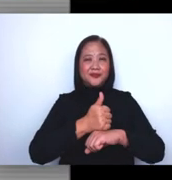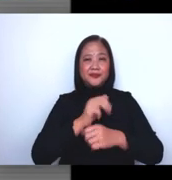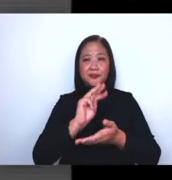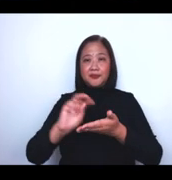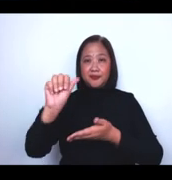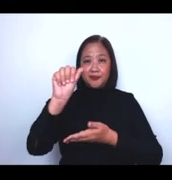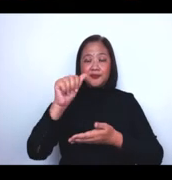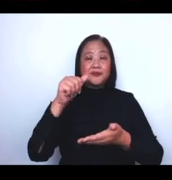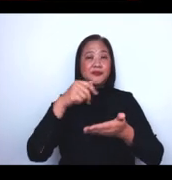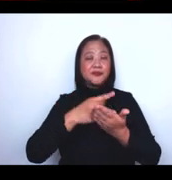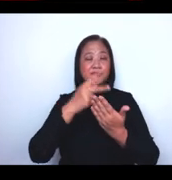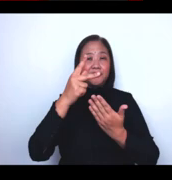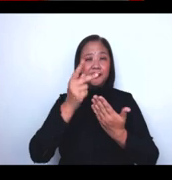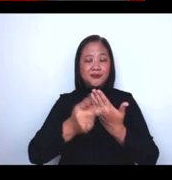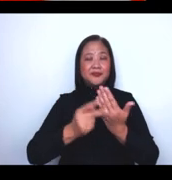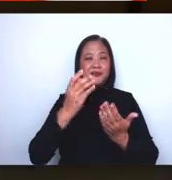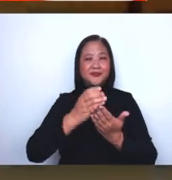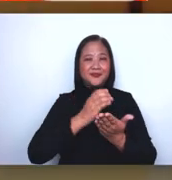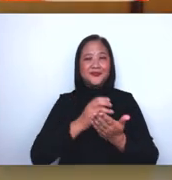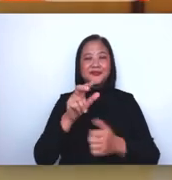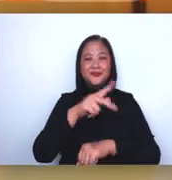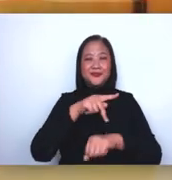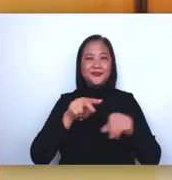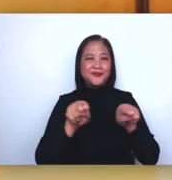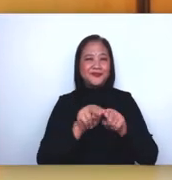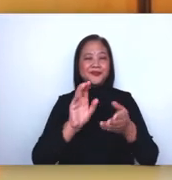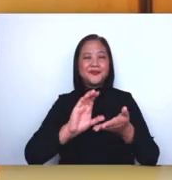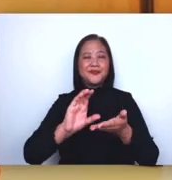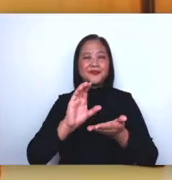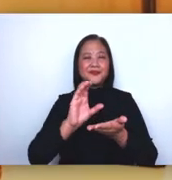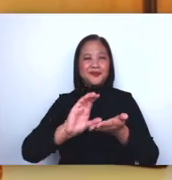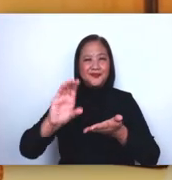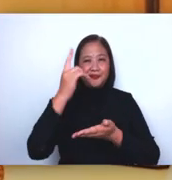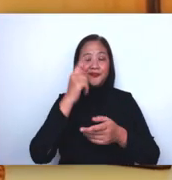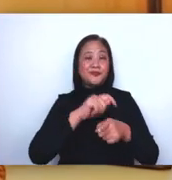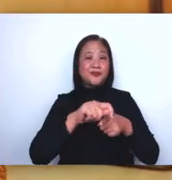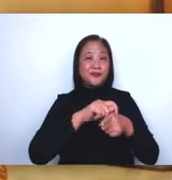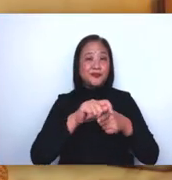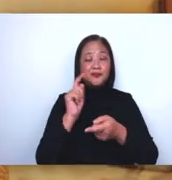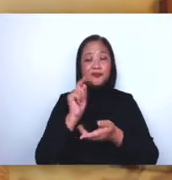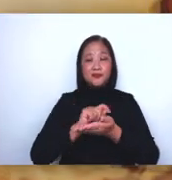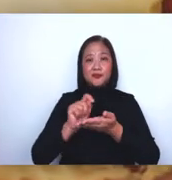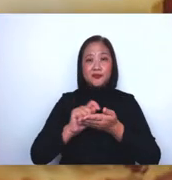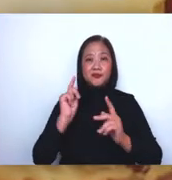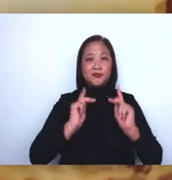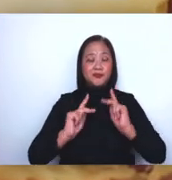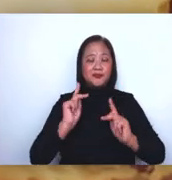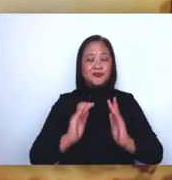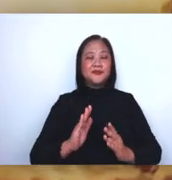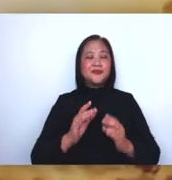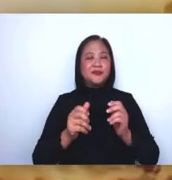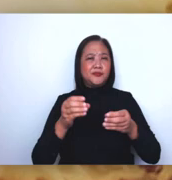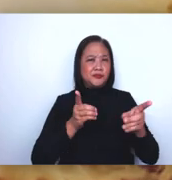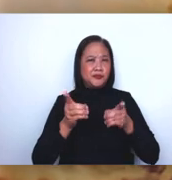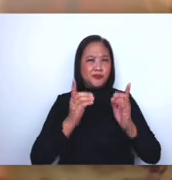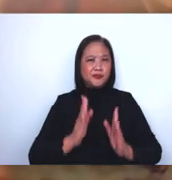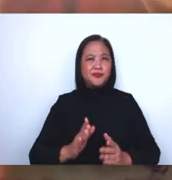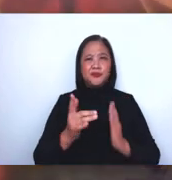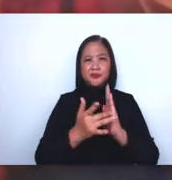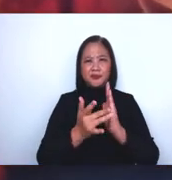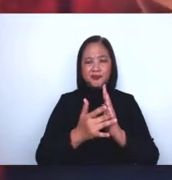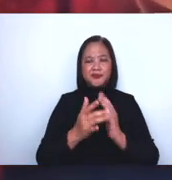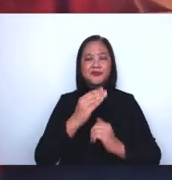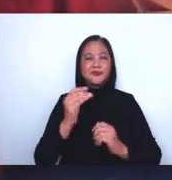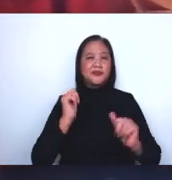program at the Philippine Normal College for the training of playwrights, directors, technicians, actors,